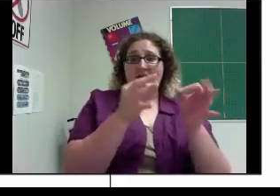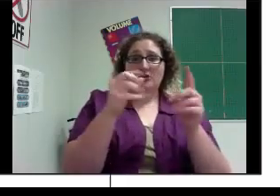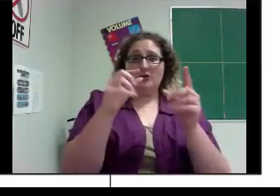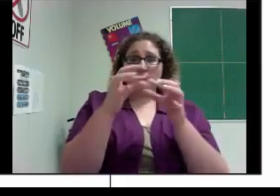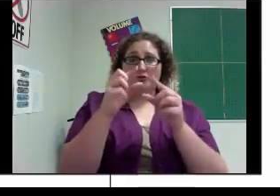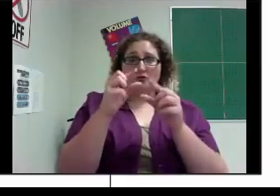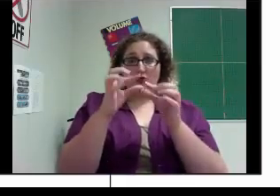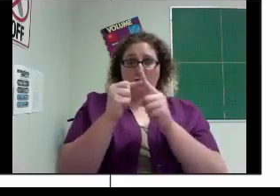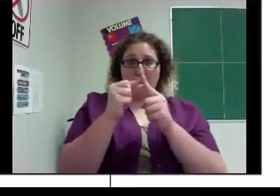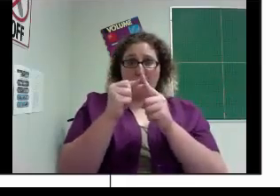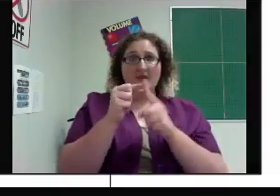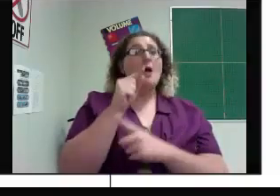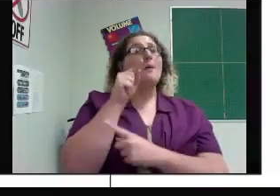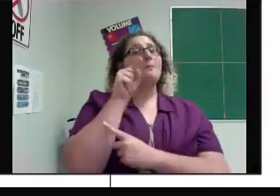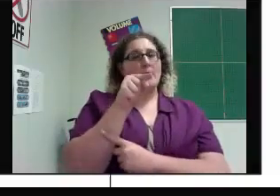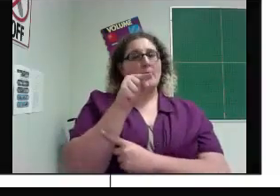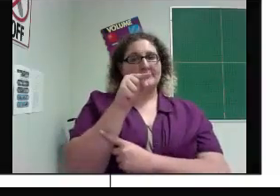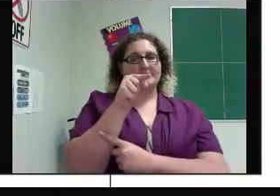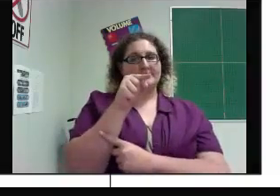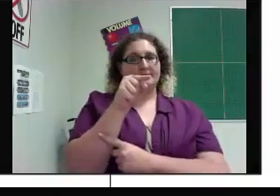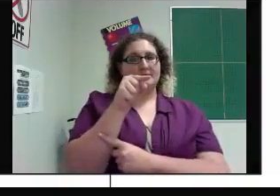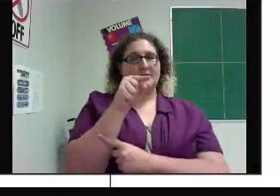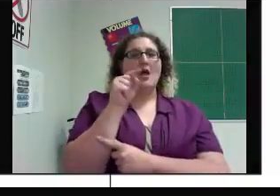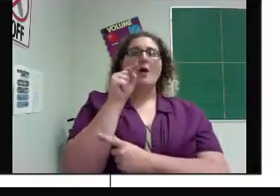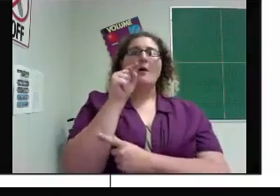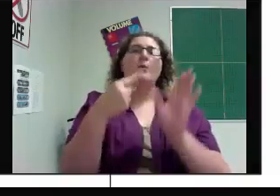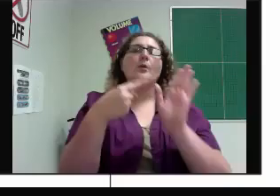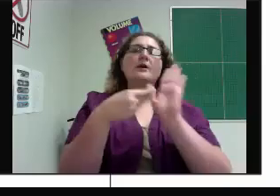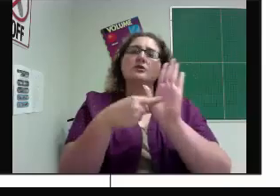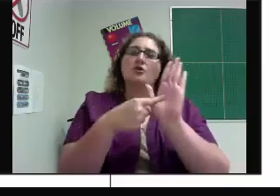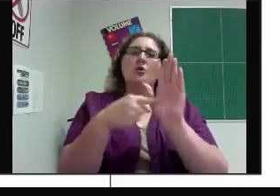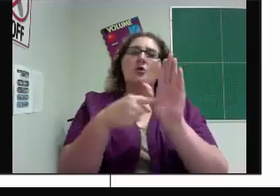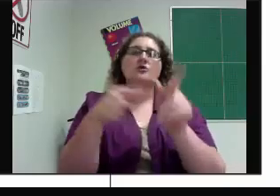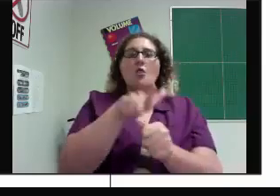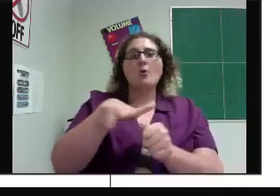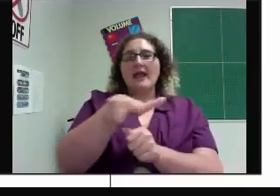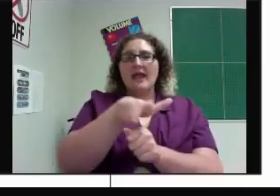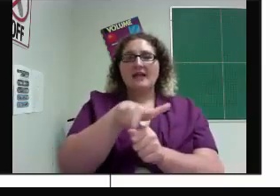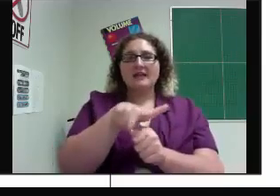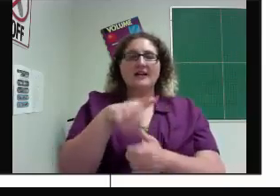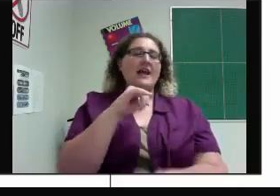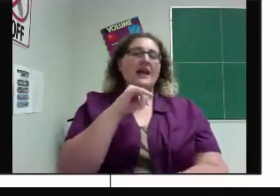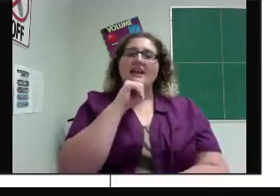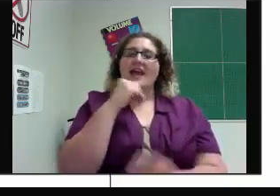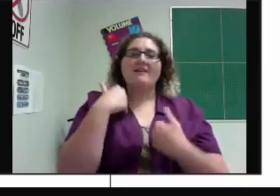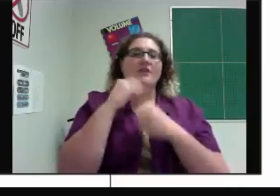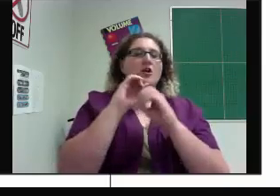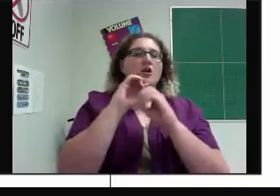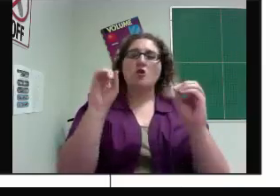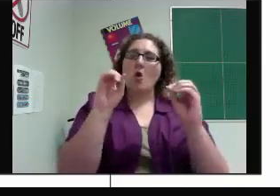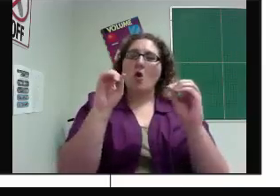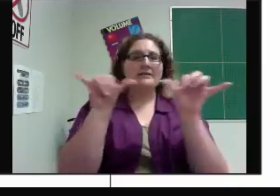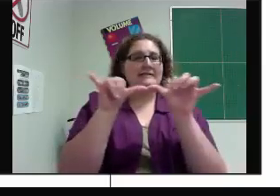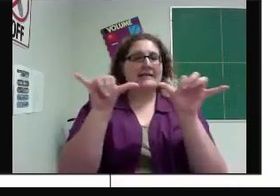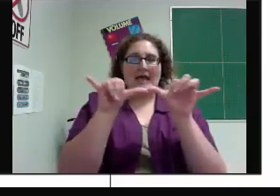point. A point indicates a location and has no size.